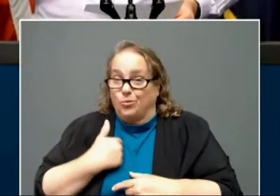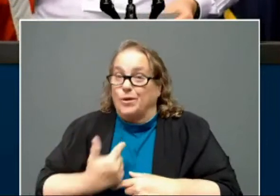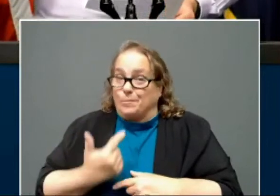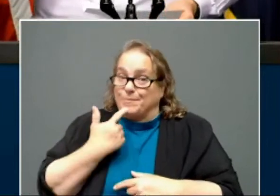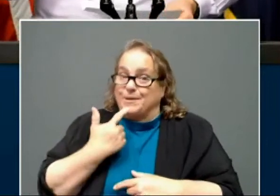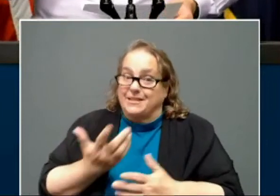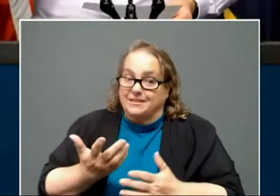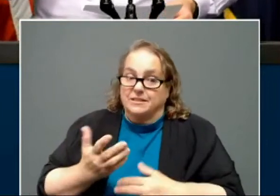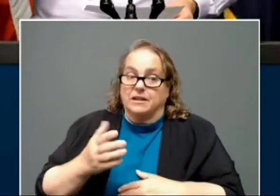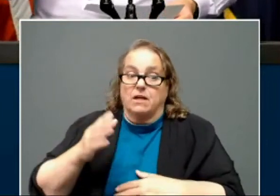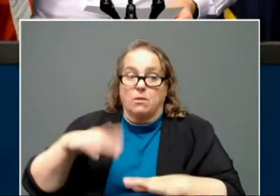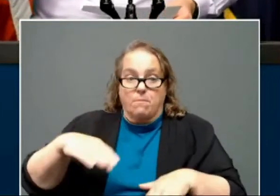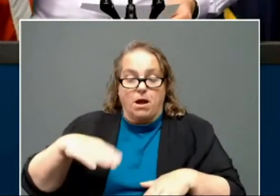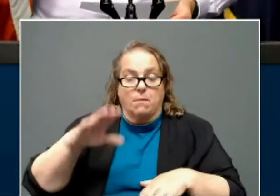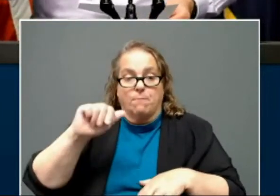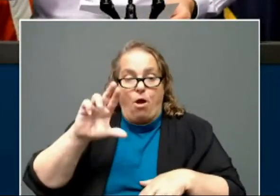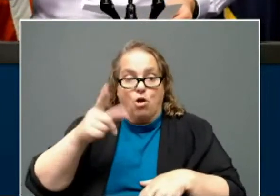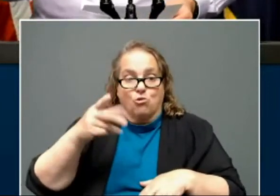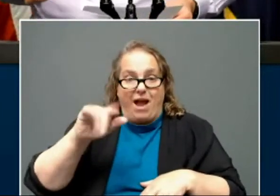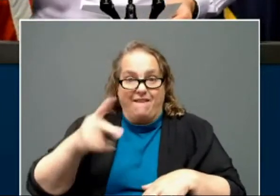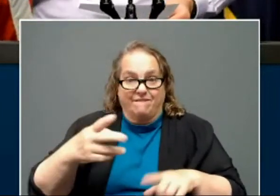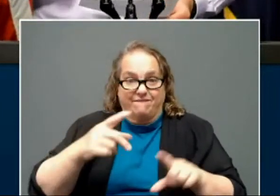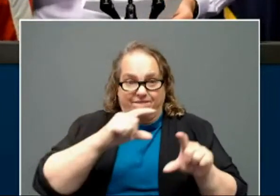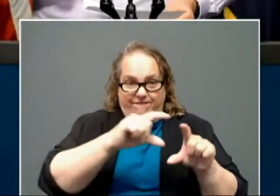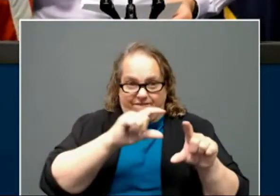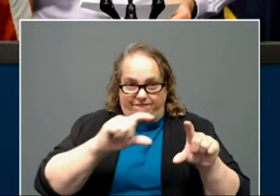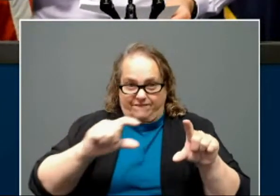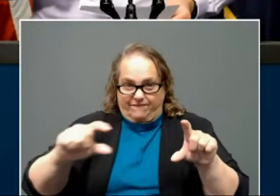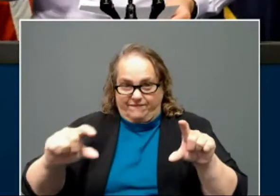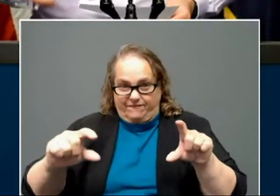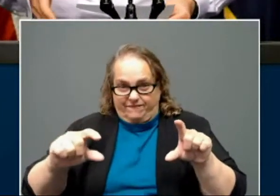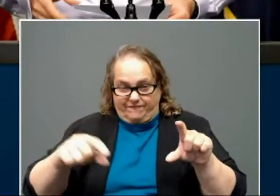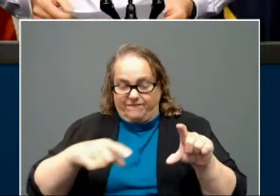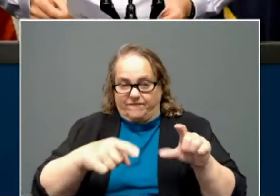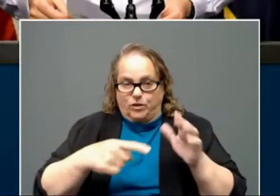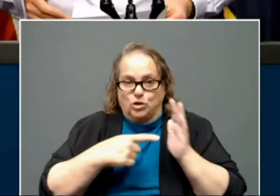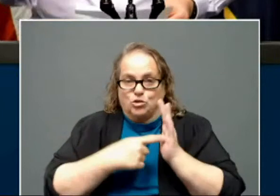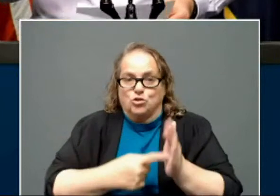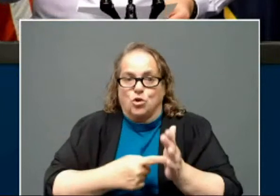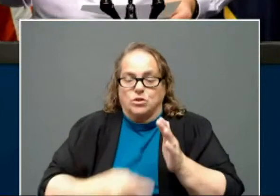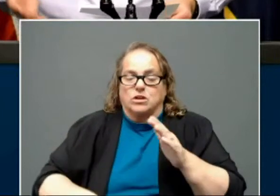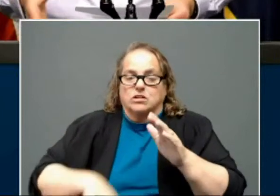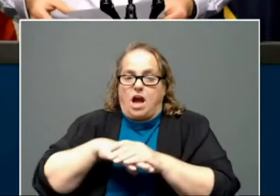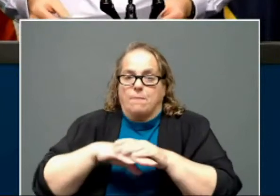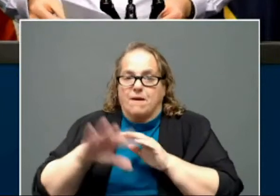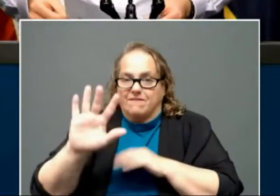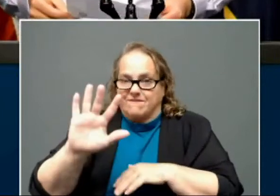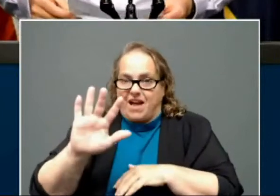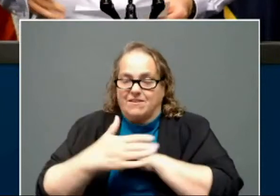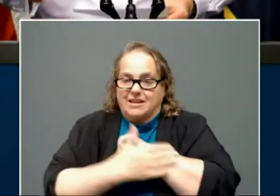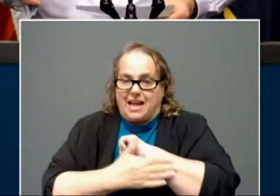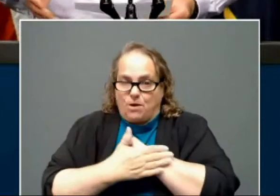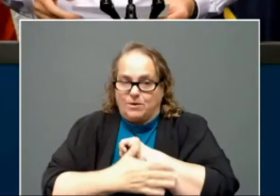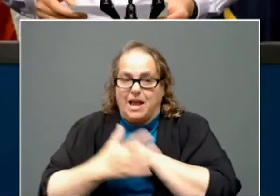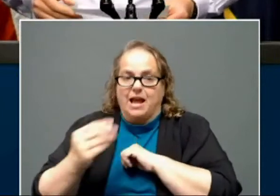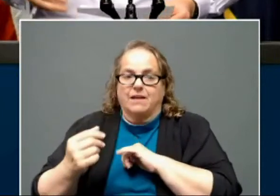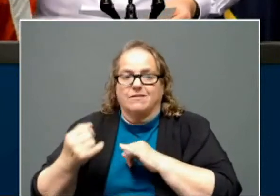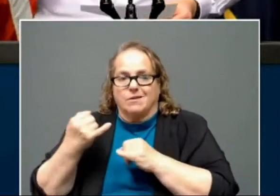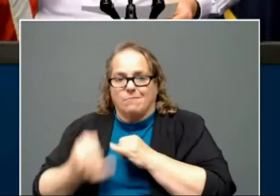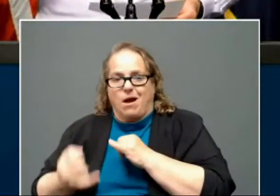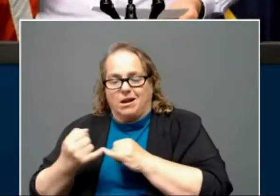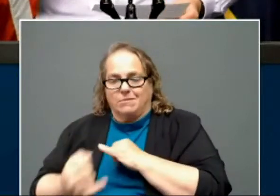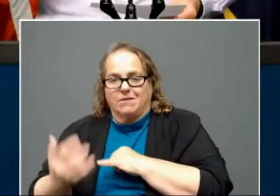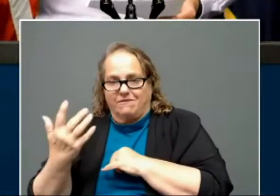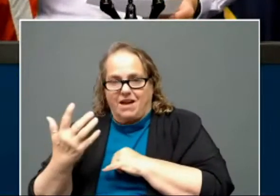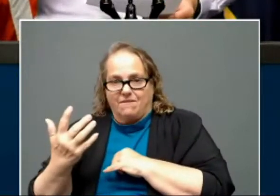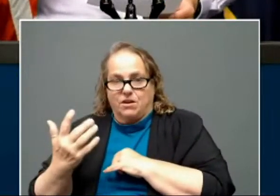will be updated as the data changes that show the top 5 counties' highest vaccination rates and the bottom 5. And on the right-hand side, there